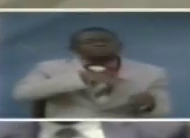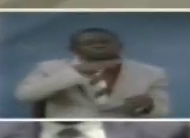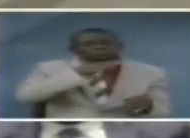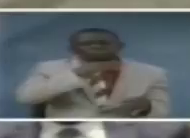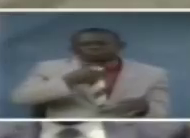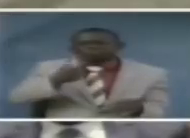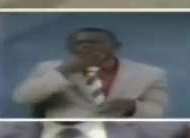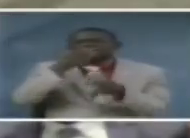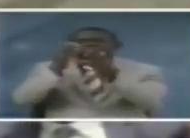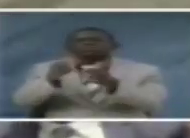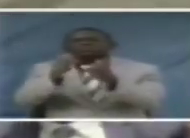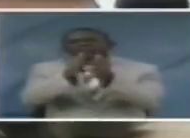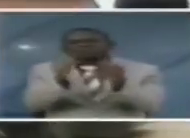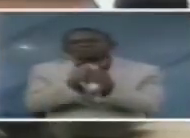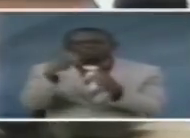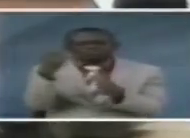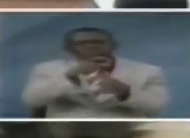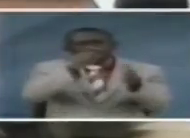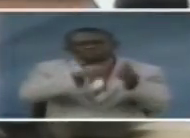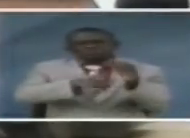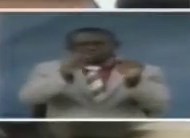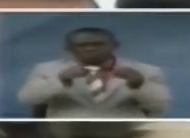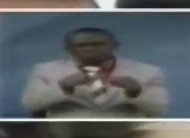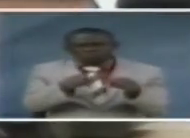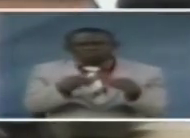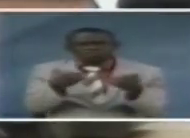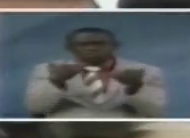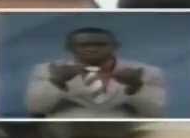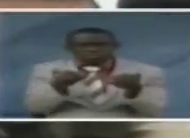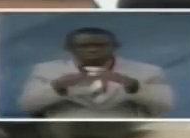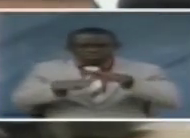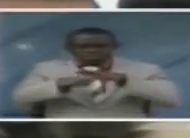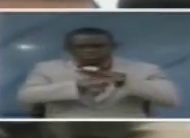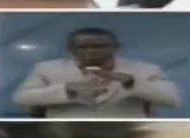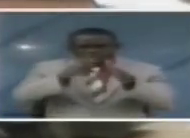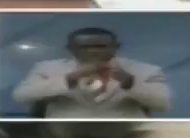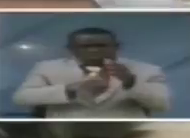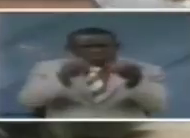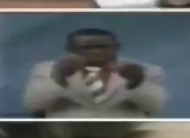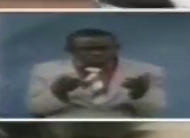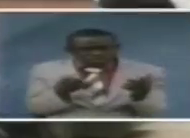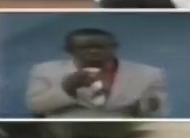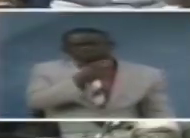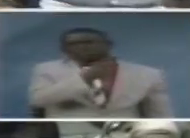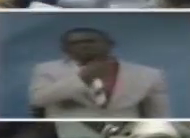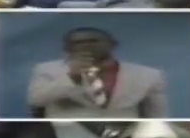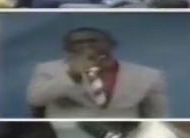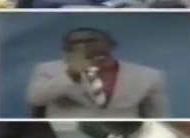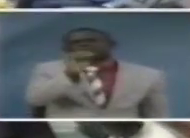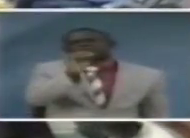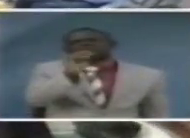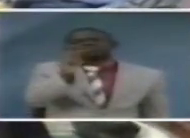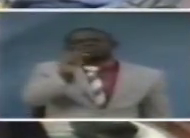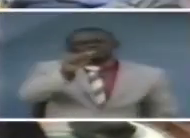which to estimate tax payable by a business. Currently, Mr. Speaker, the base